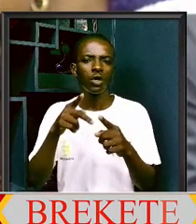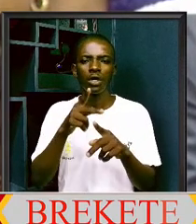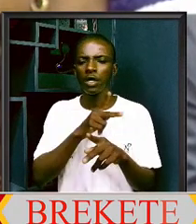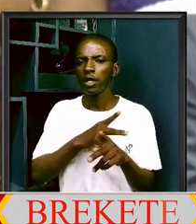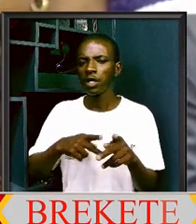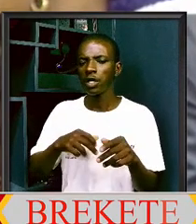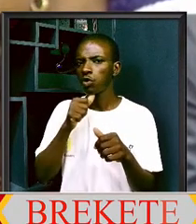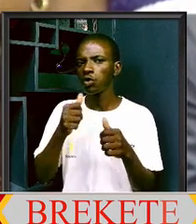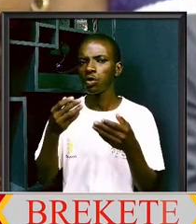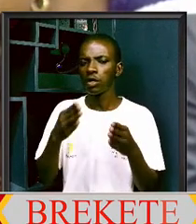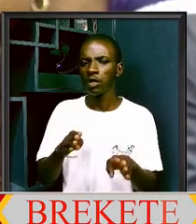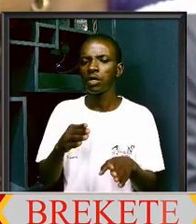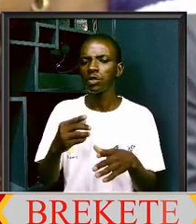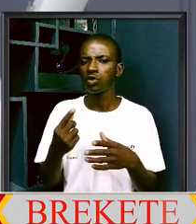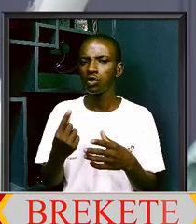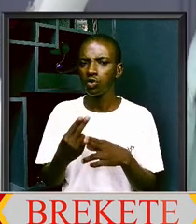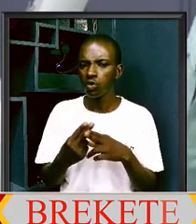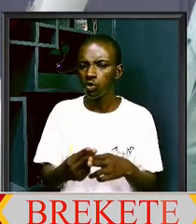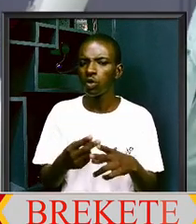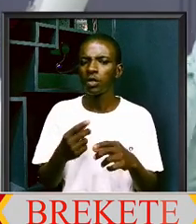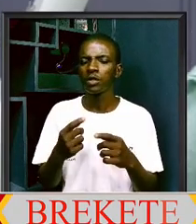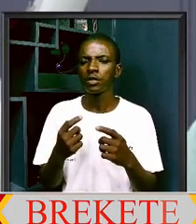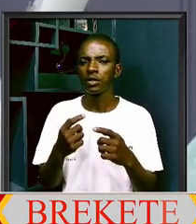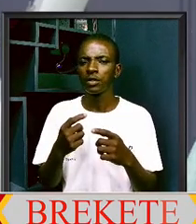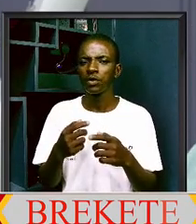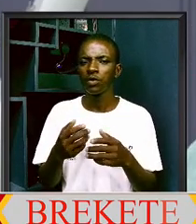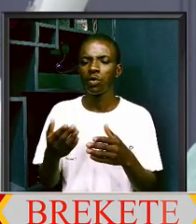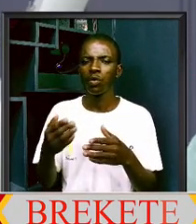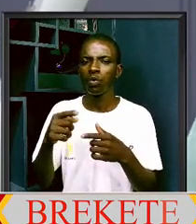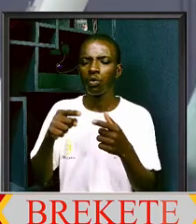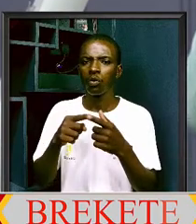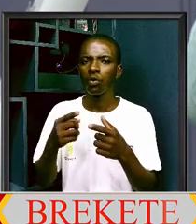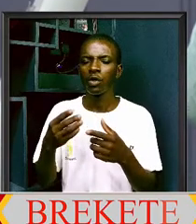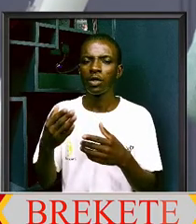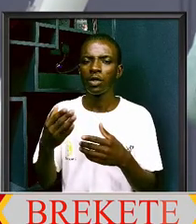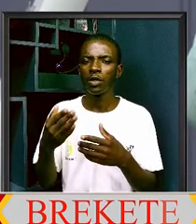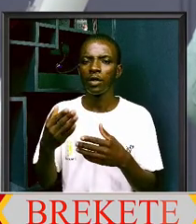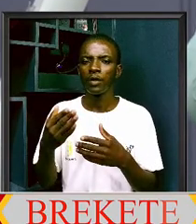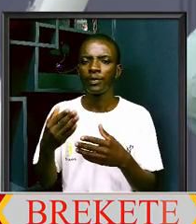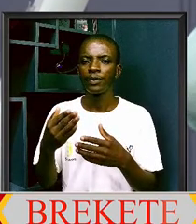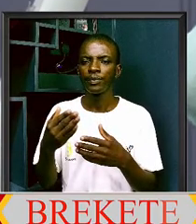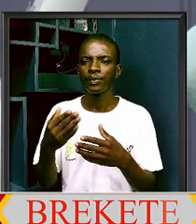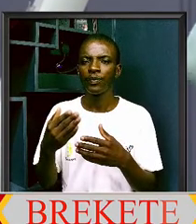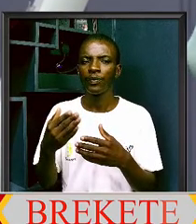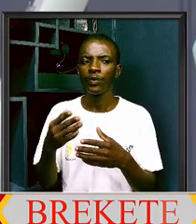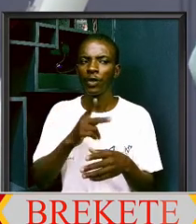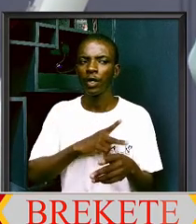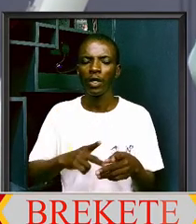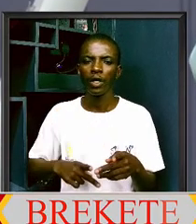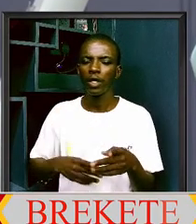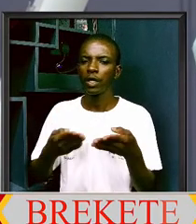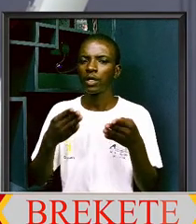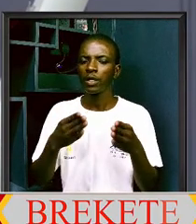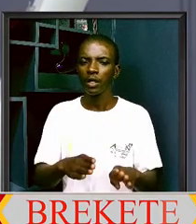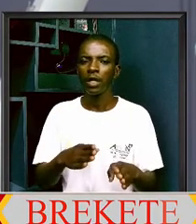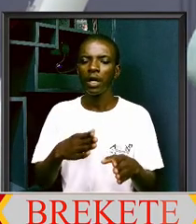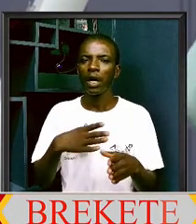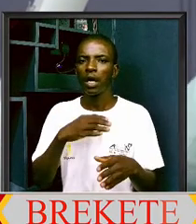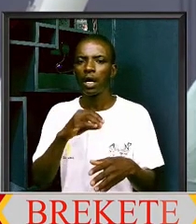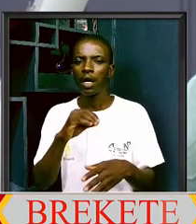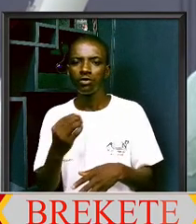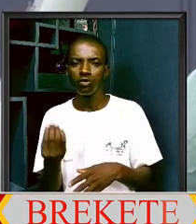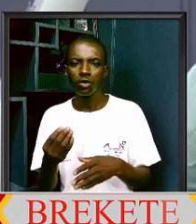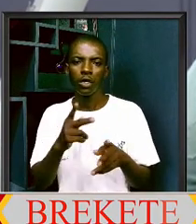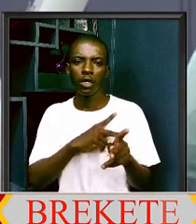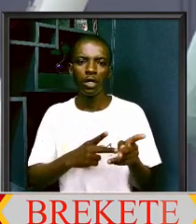die all of a sudden when the former King uh when the the the king come Die Another